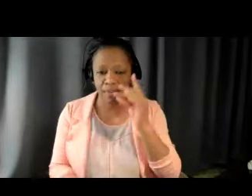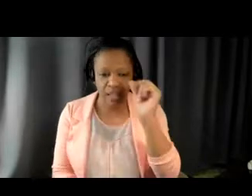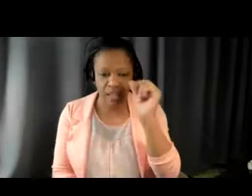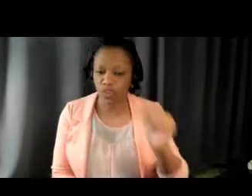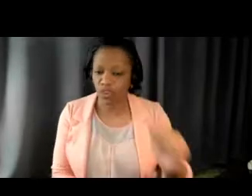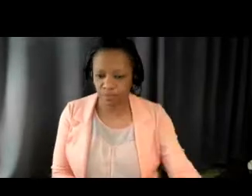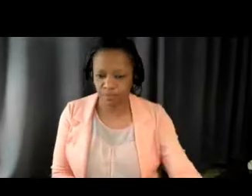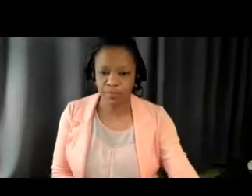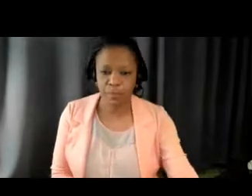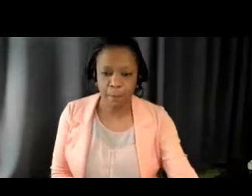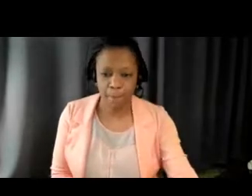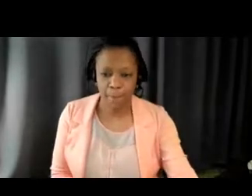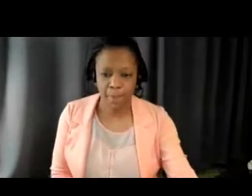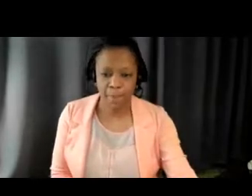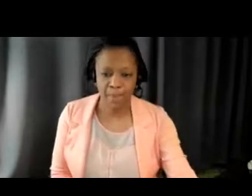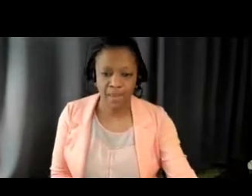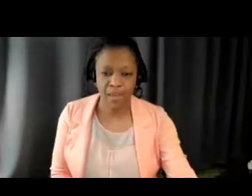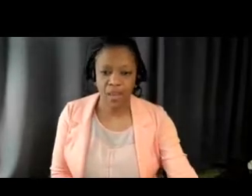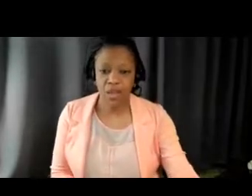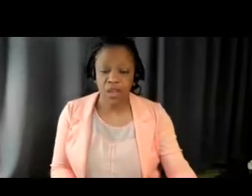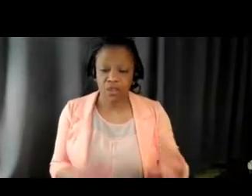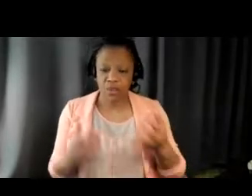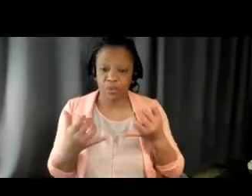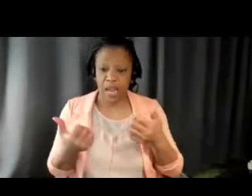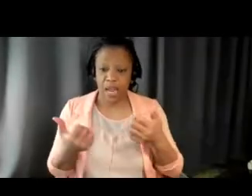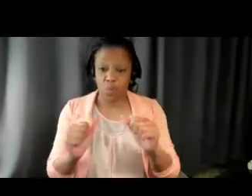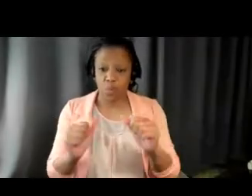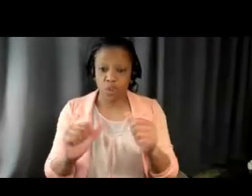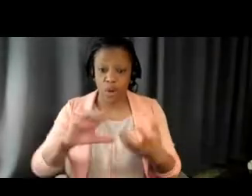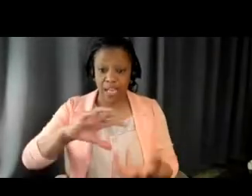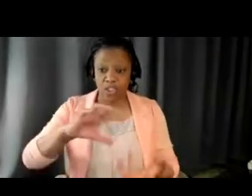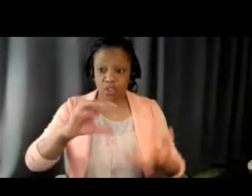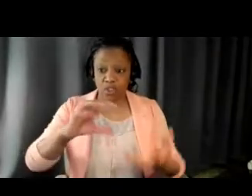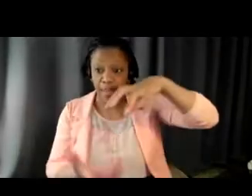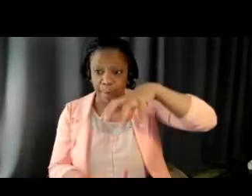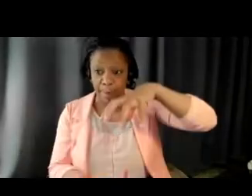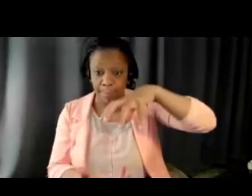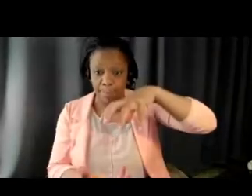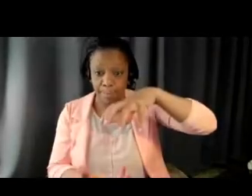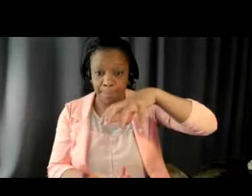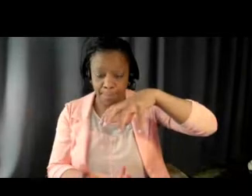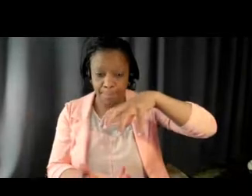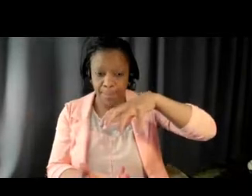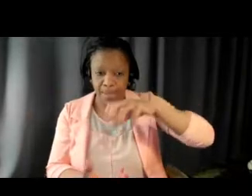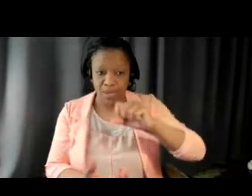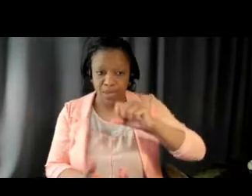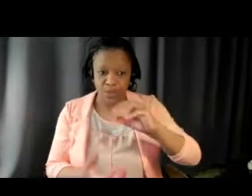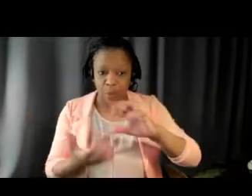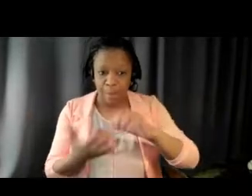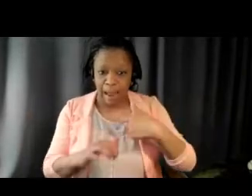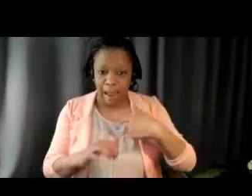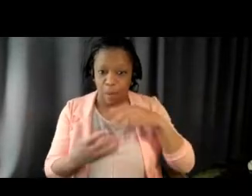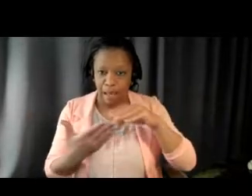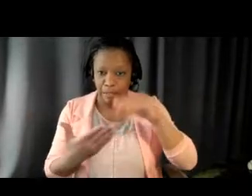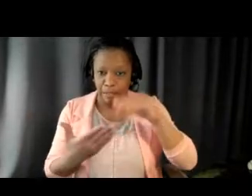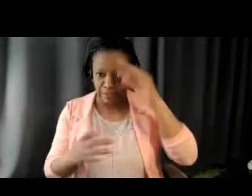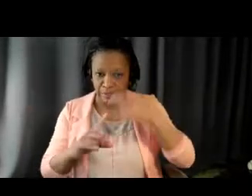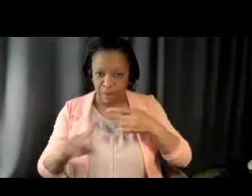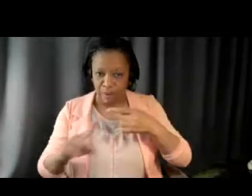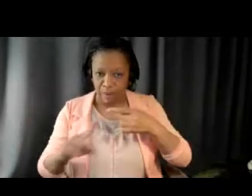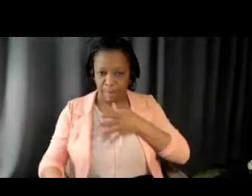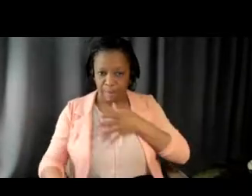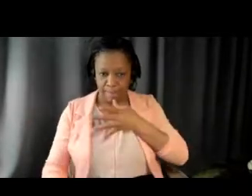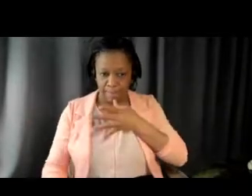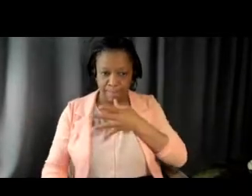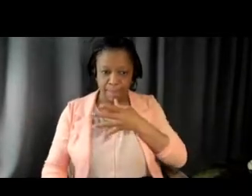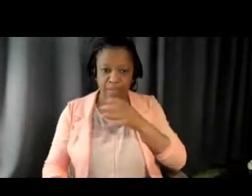over. So I've been praying. I'm not an expert at this dish. The way that I learned it is from my mother. She's the expert. So I'm praying this